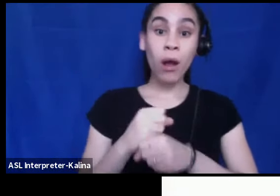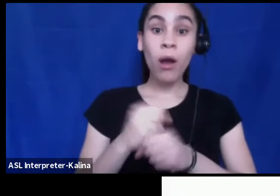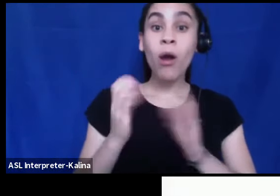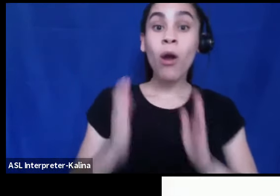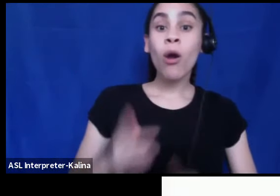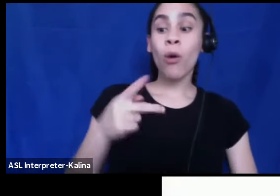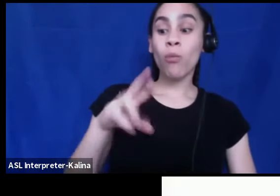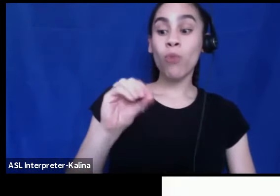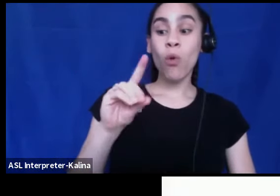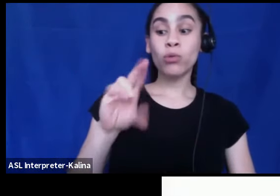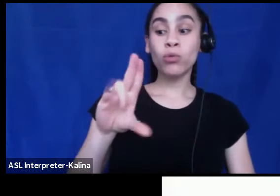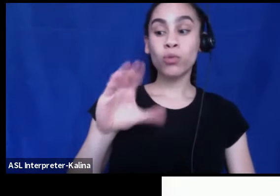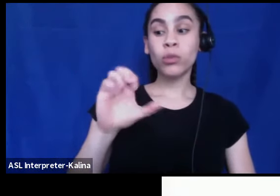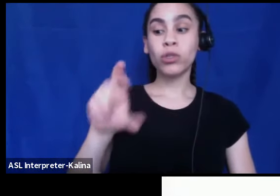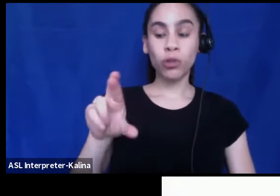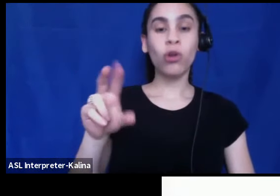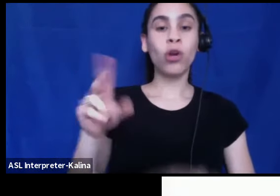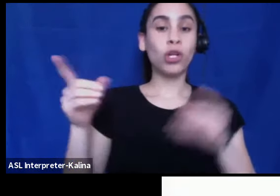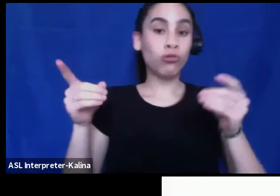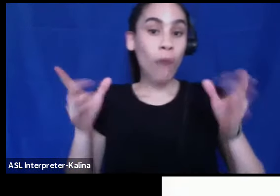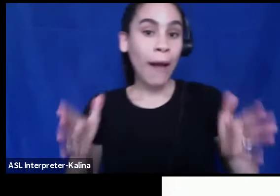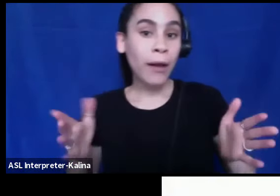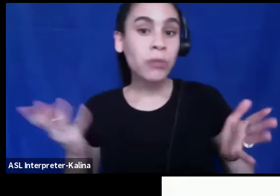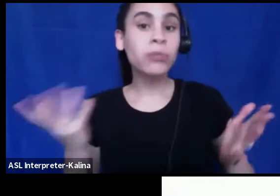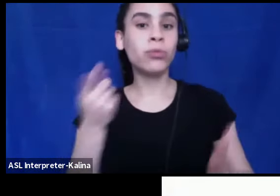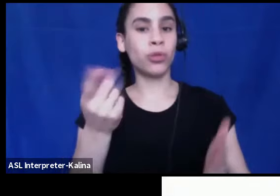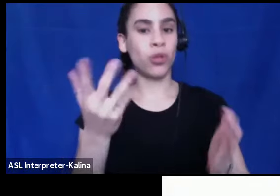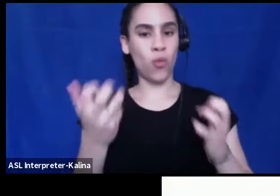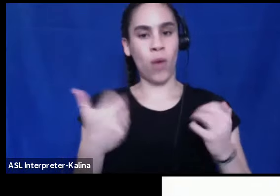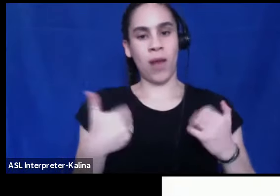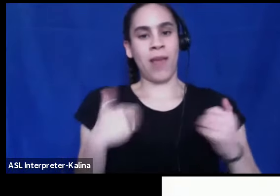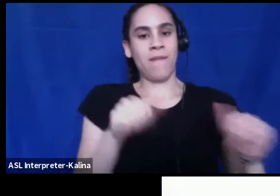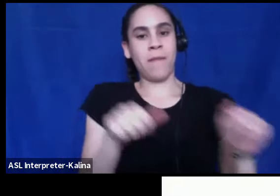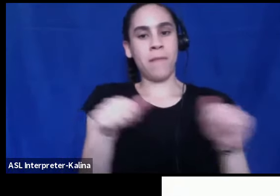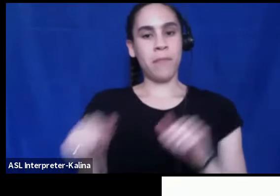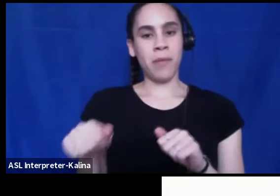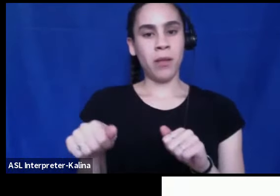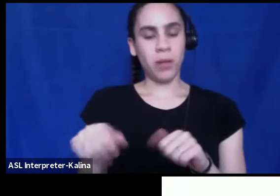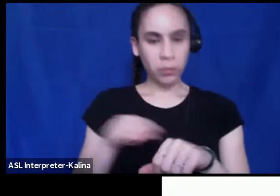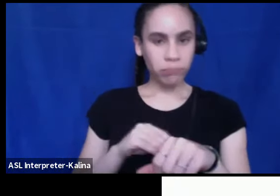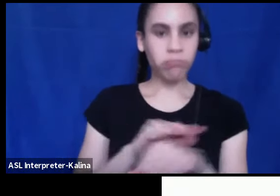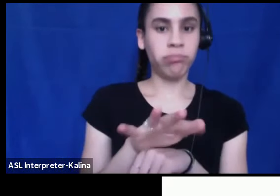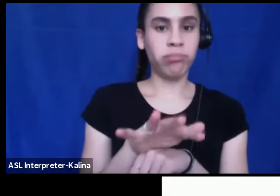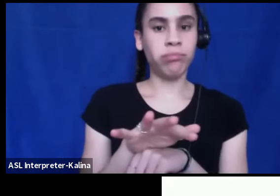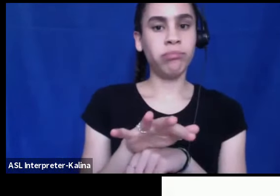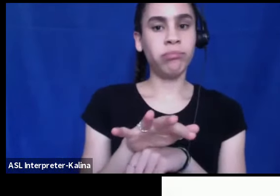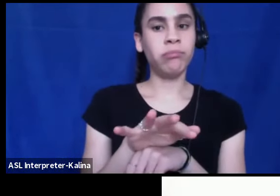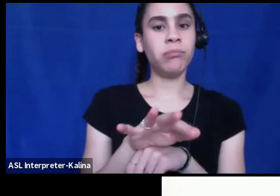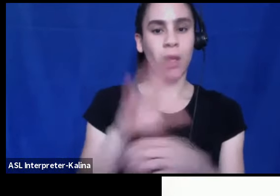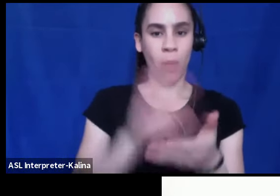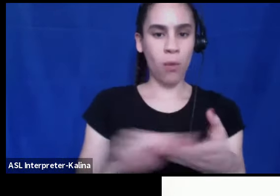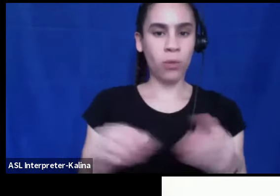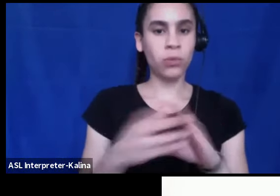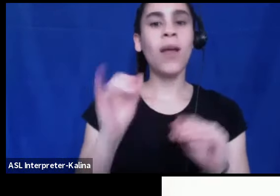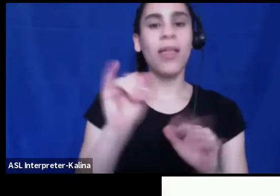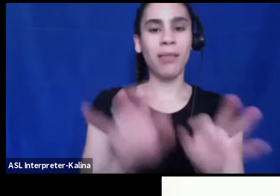director. And you want to be able to have that ability to influence the story. That's important